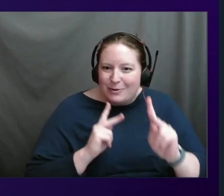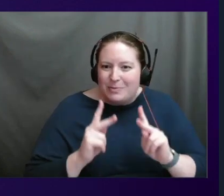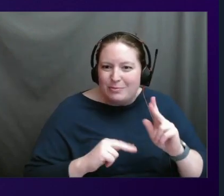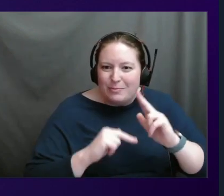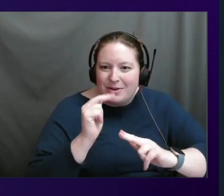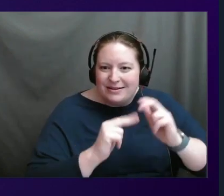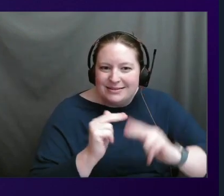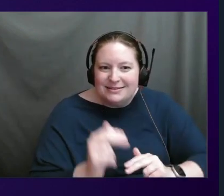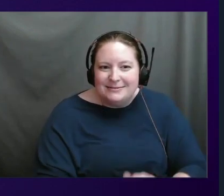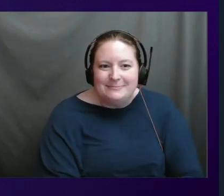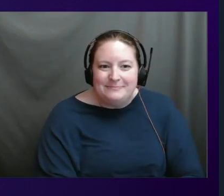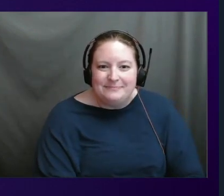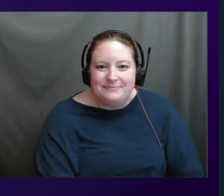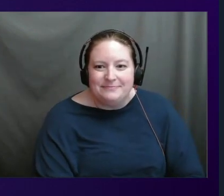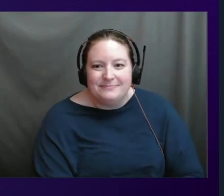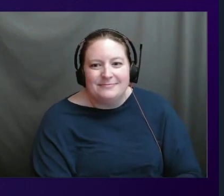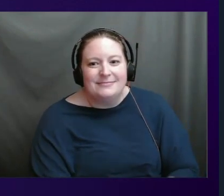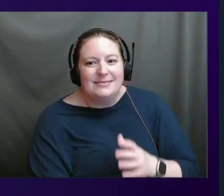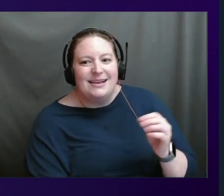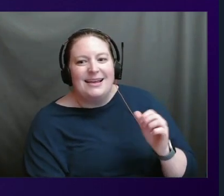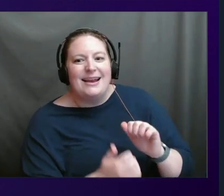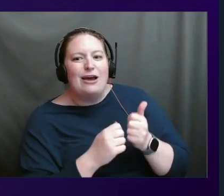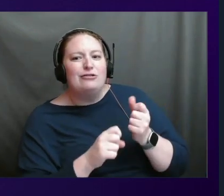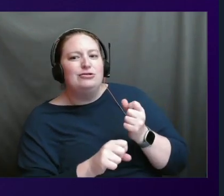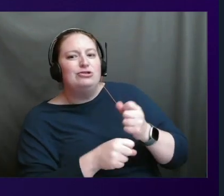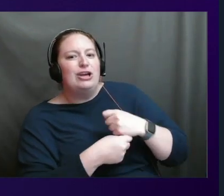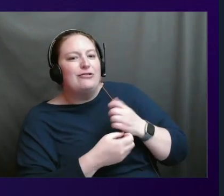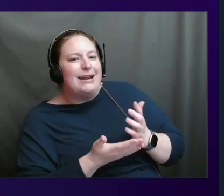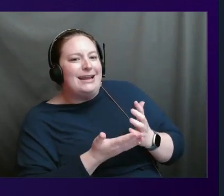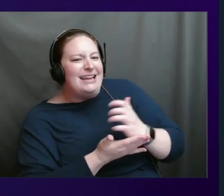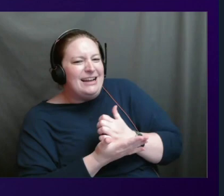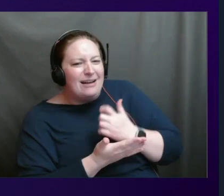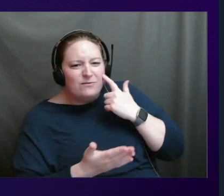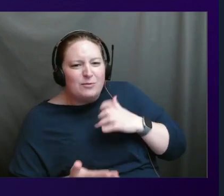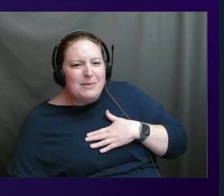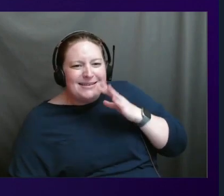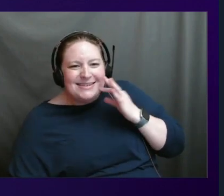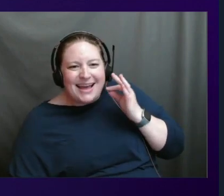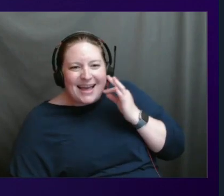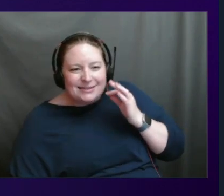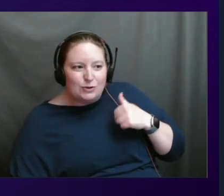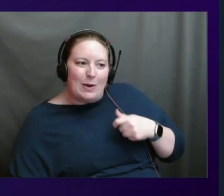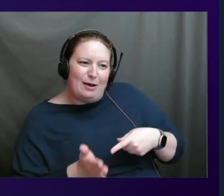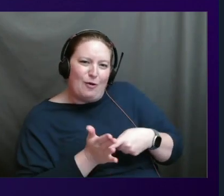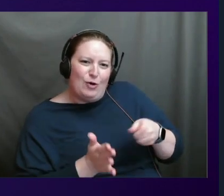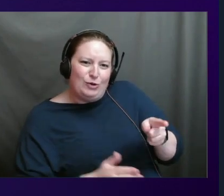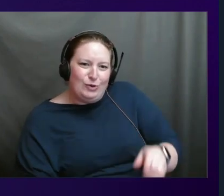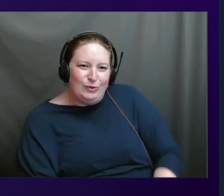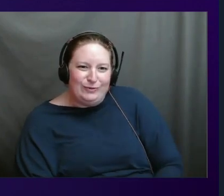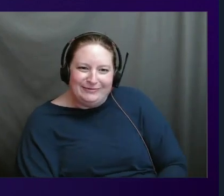me a way to generate some income from my cat, so I'm forever indebted to you. Perfect.